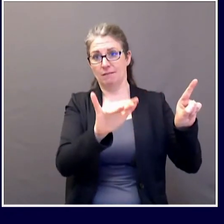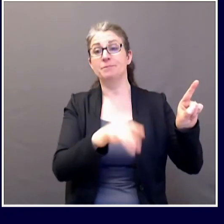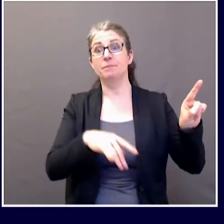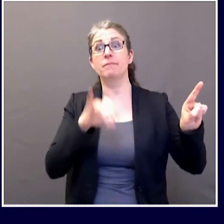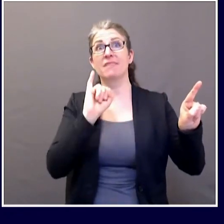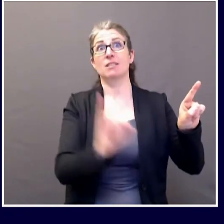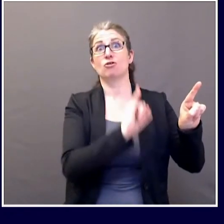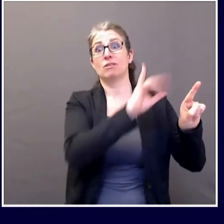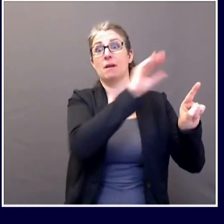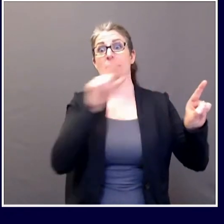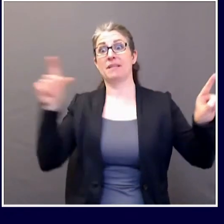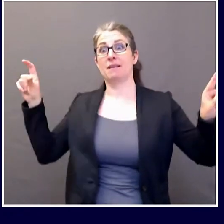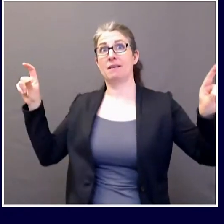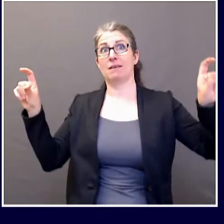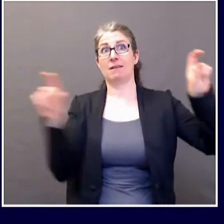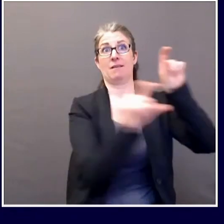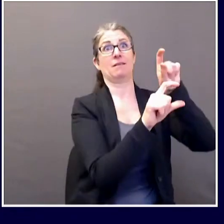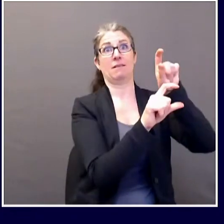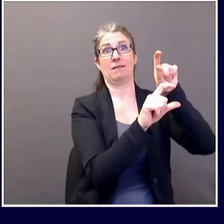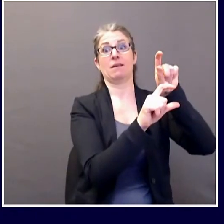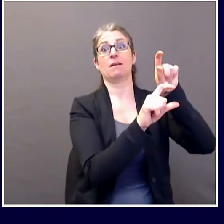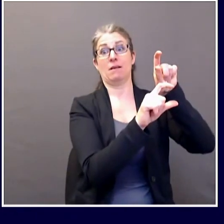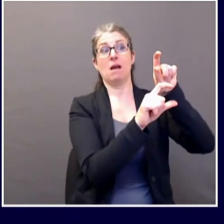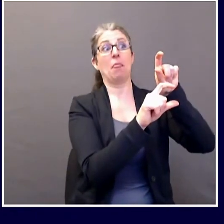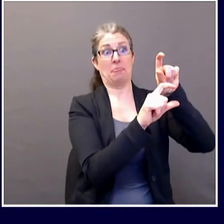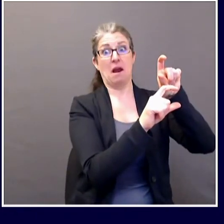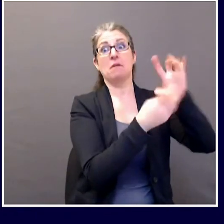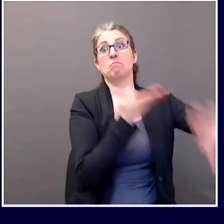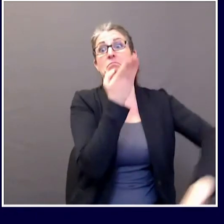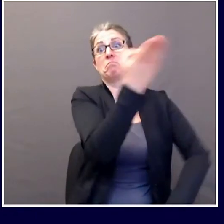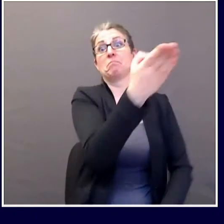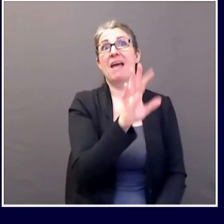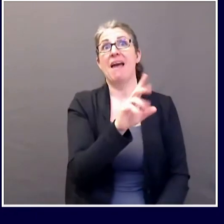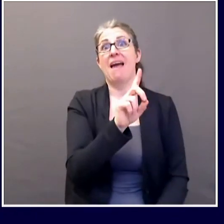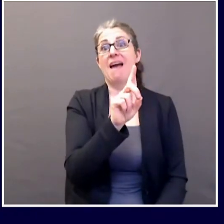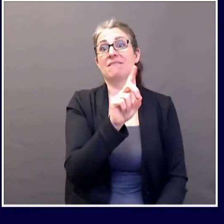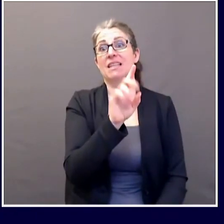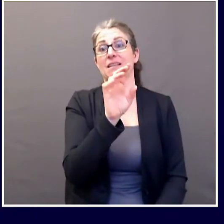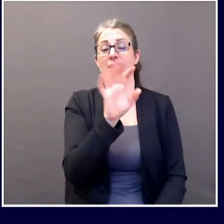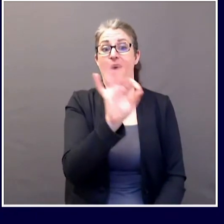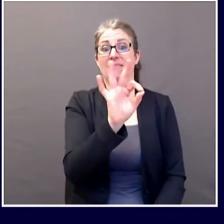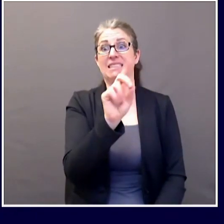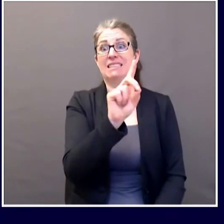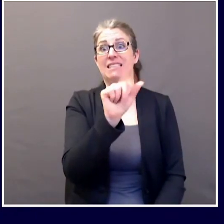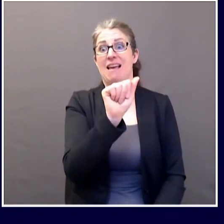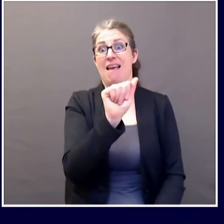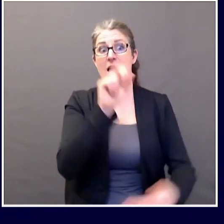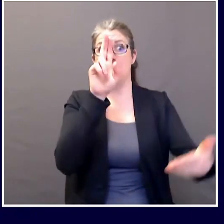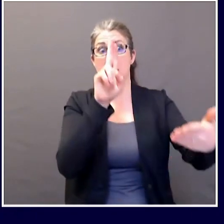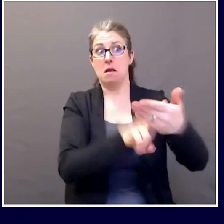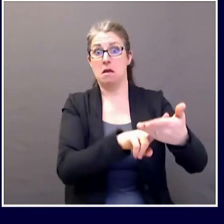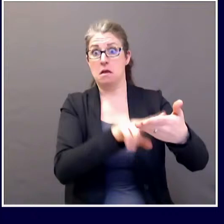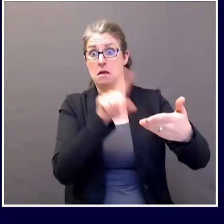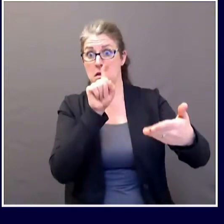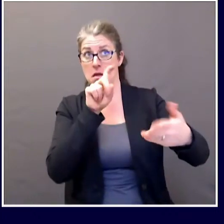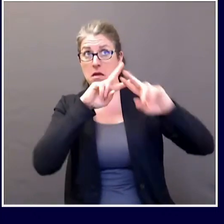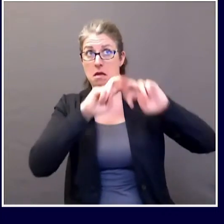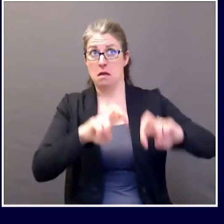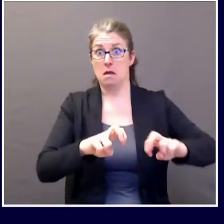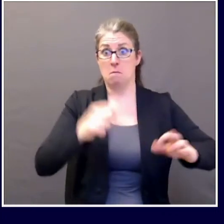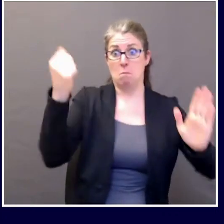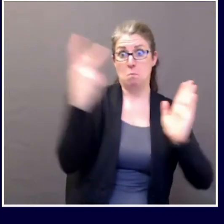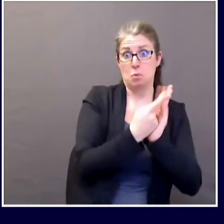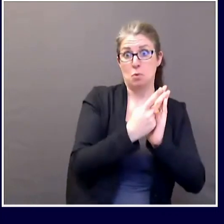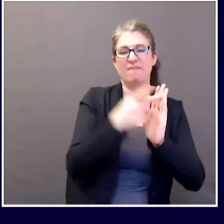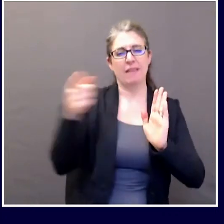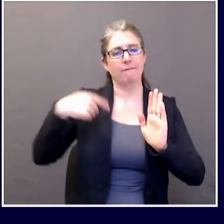CDC. If those panels move to recommend authorization of this J&J